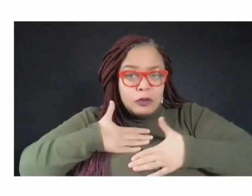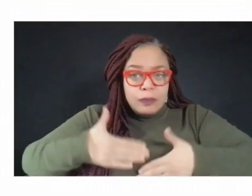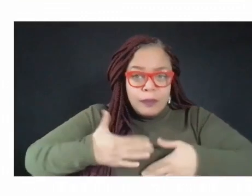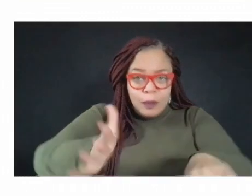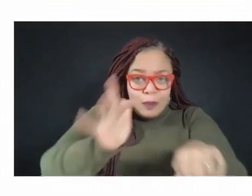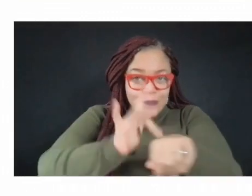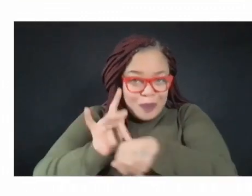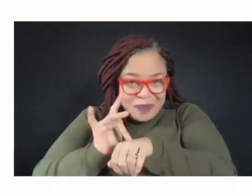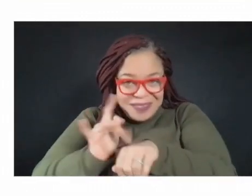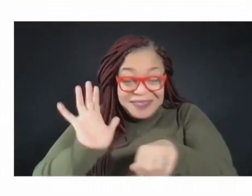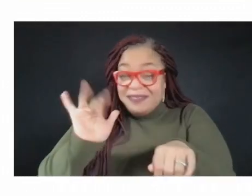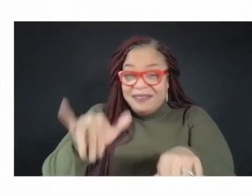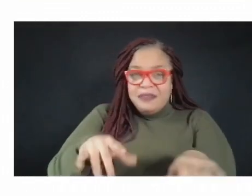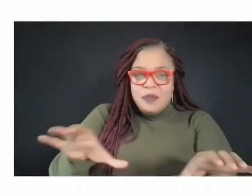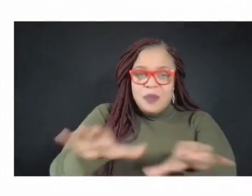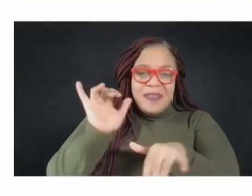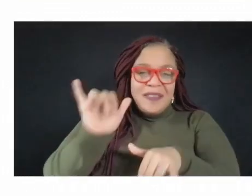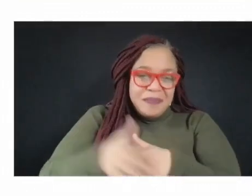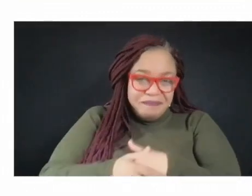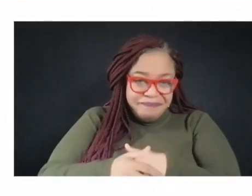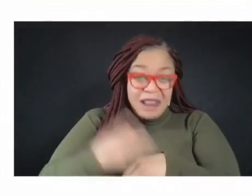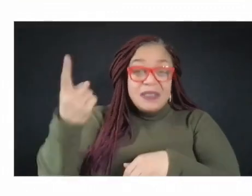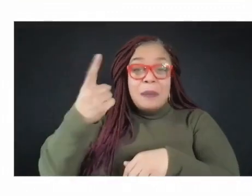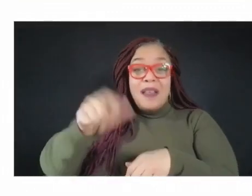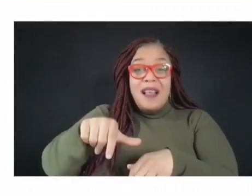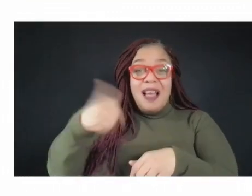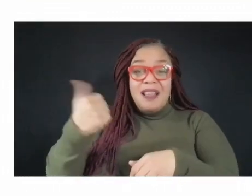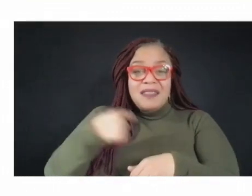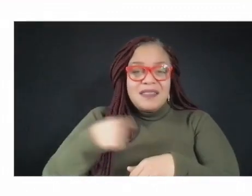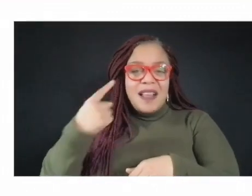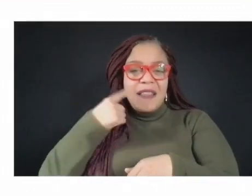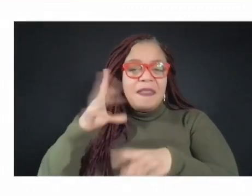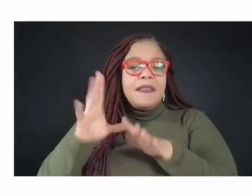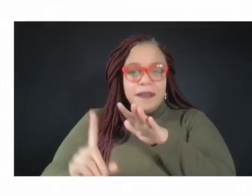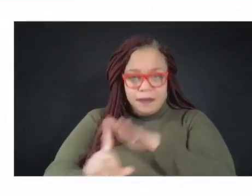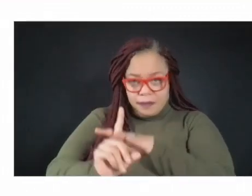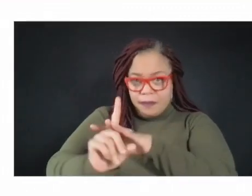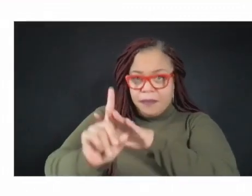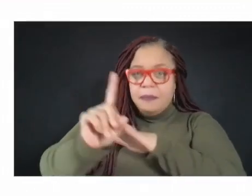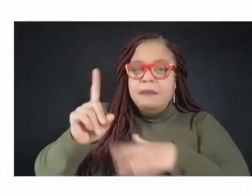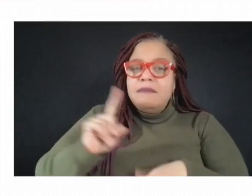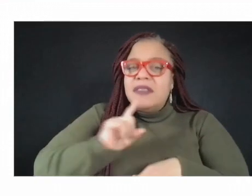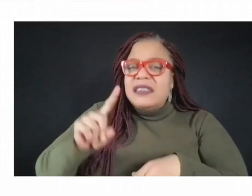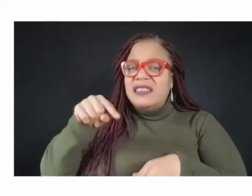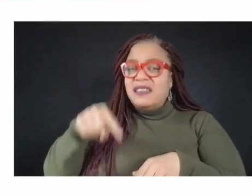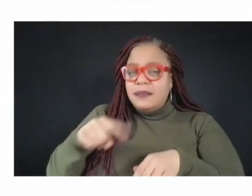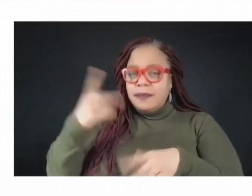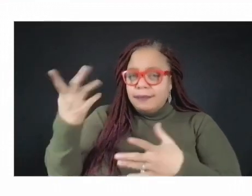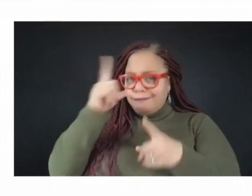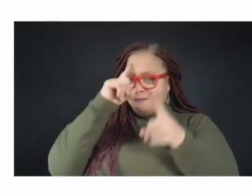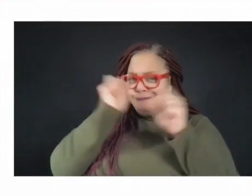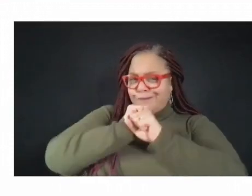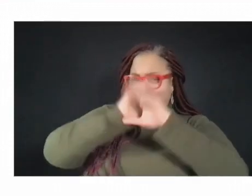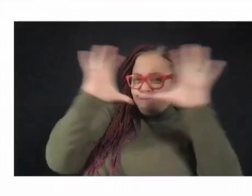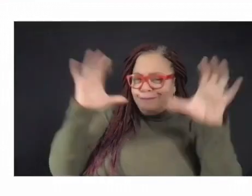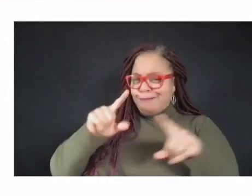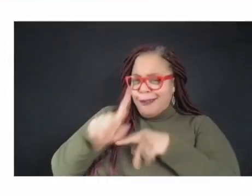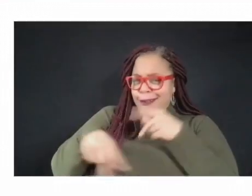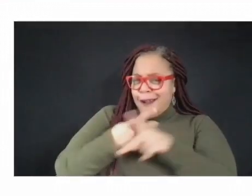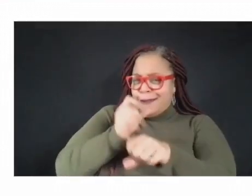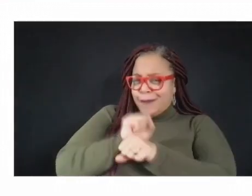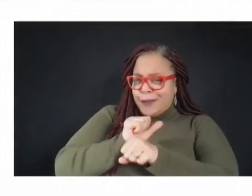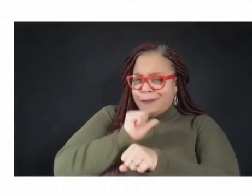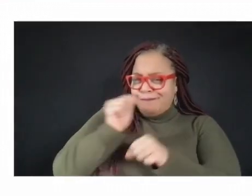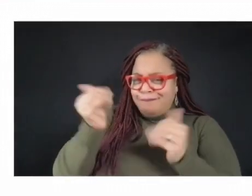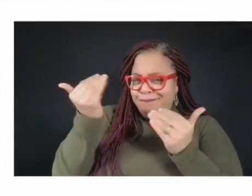Something else that I think is coming up is this notion that this kind of work isn't limited or shouldn't be limited to crisis, that in fact, these